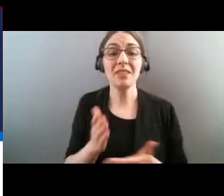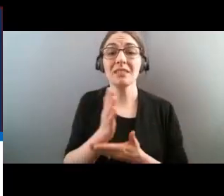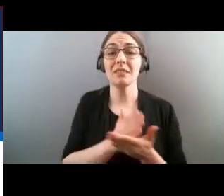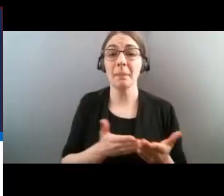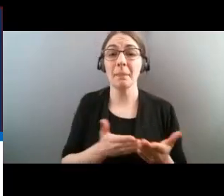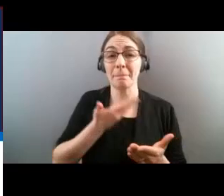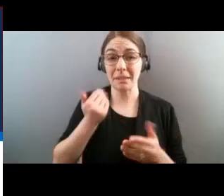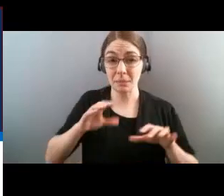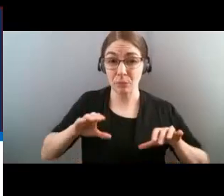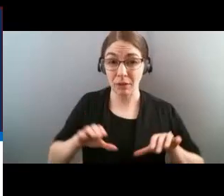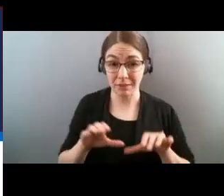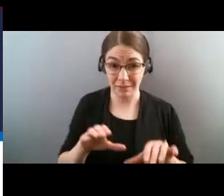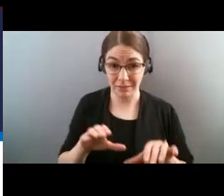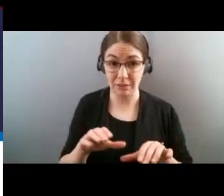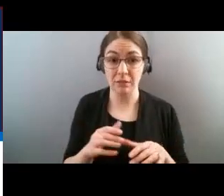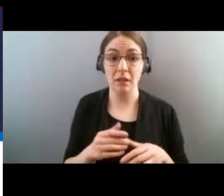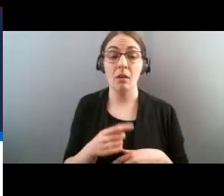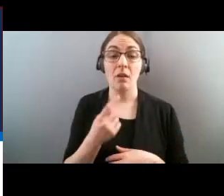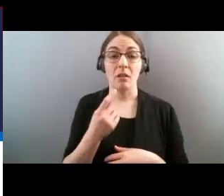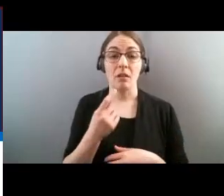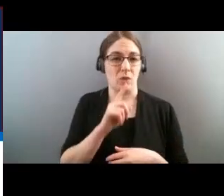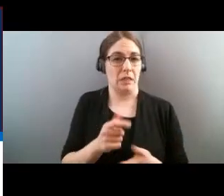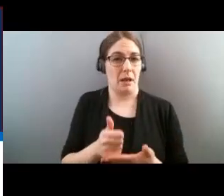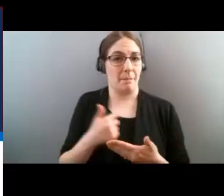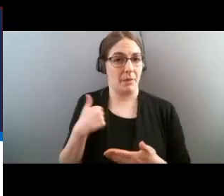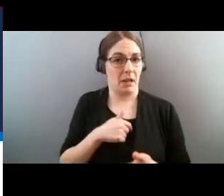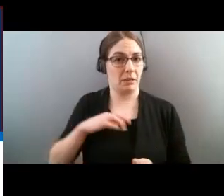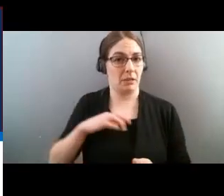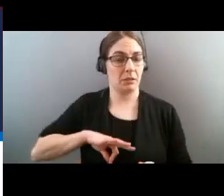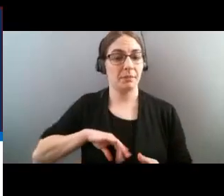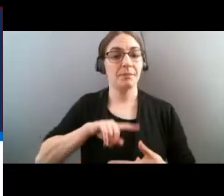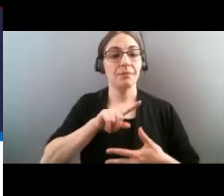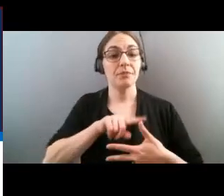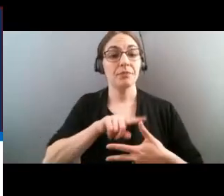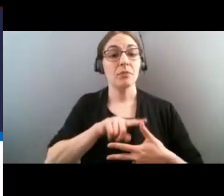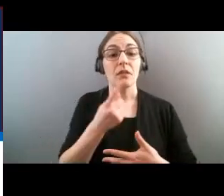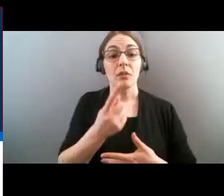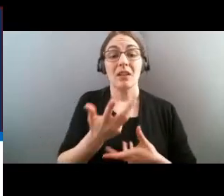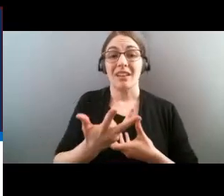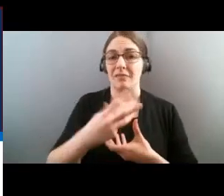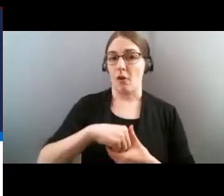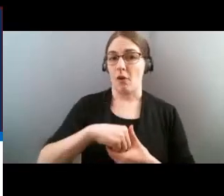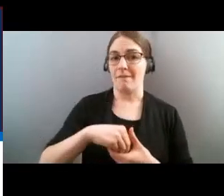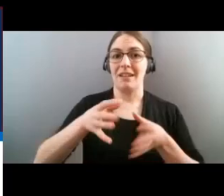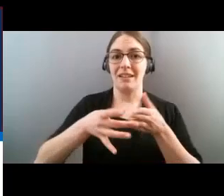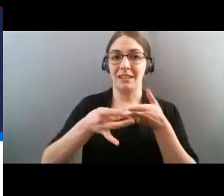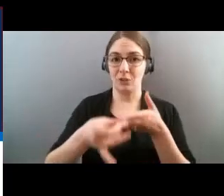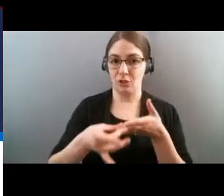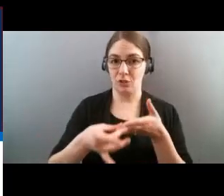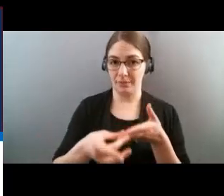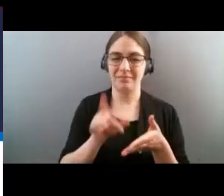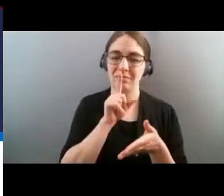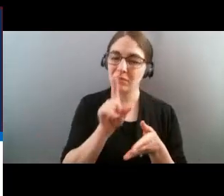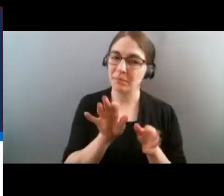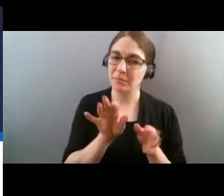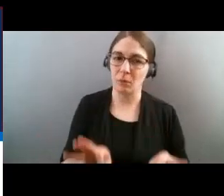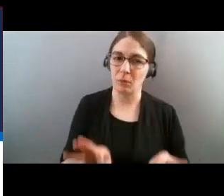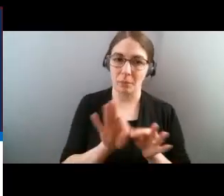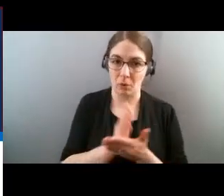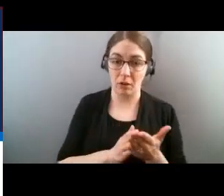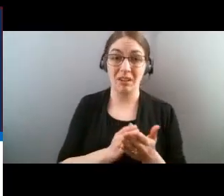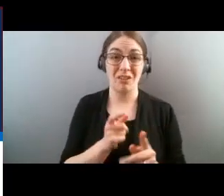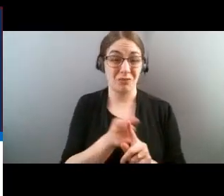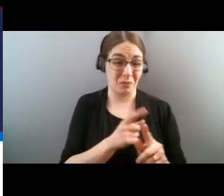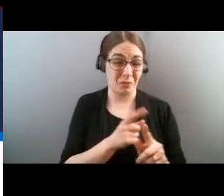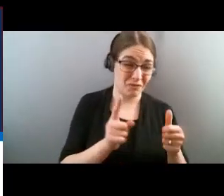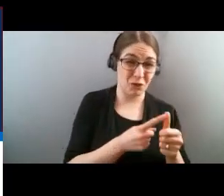was to engage leadership. That's a very important aspect, to make sure that from day one you